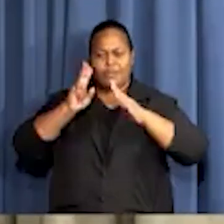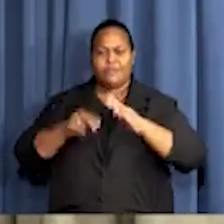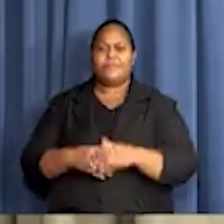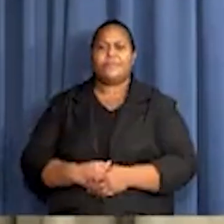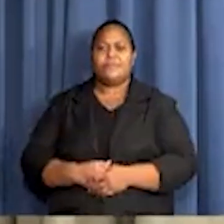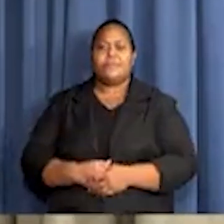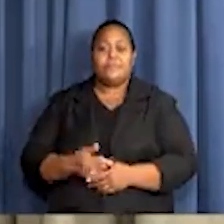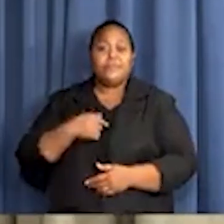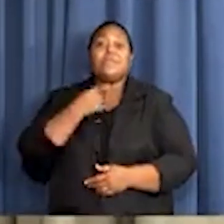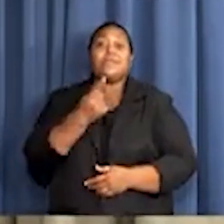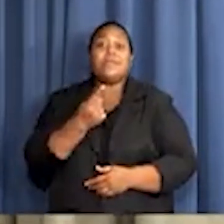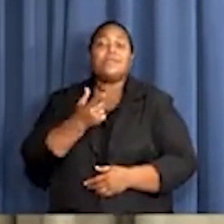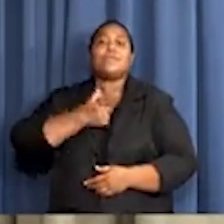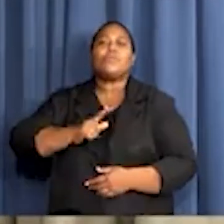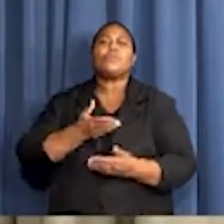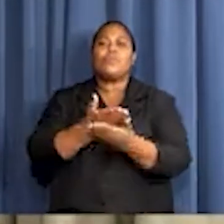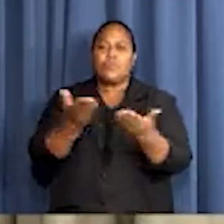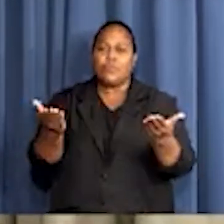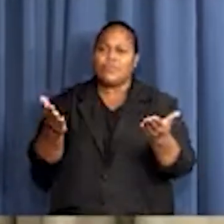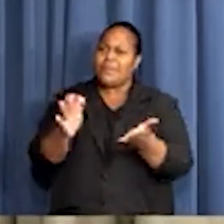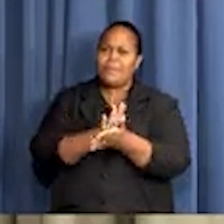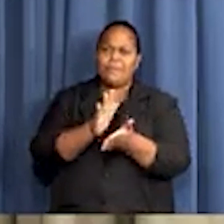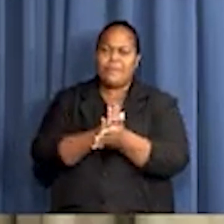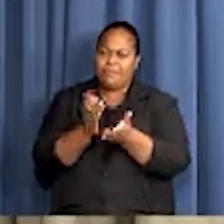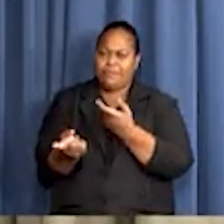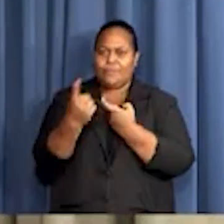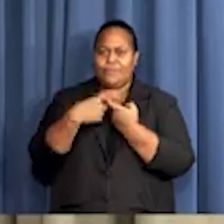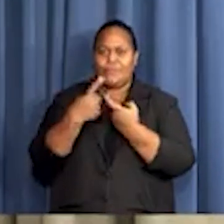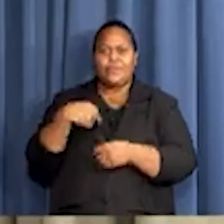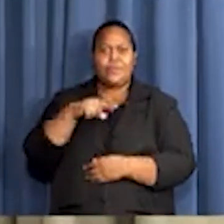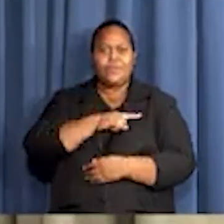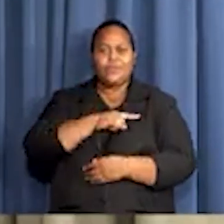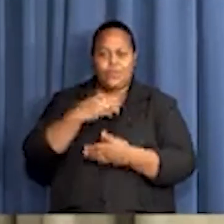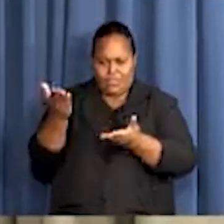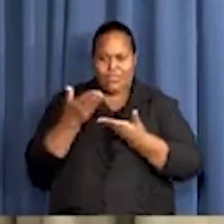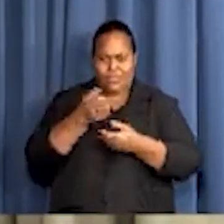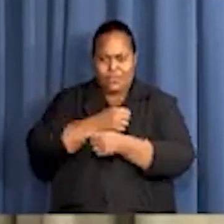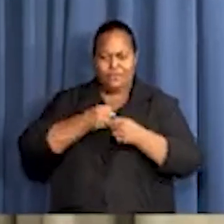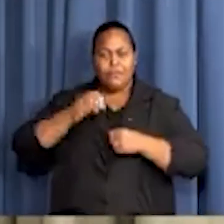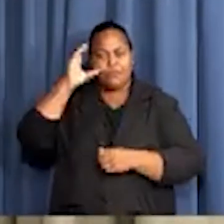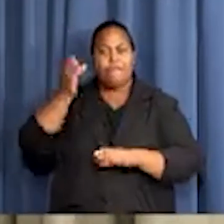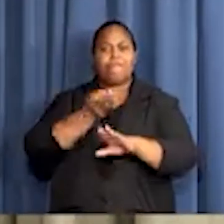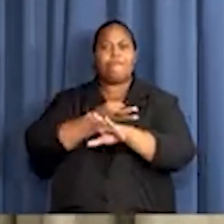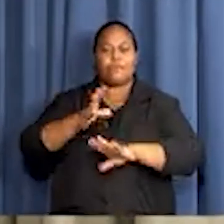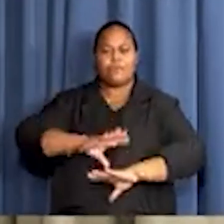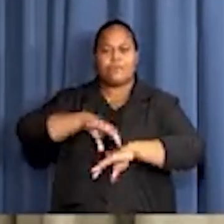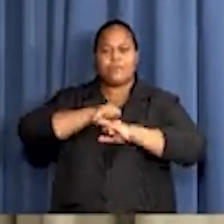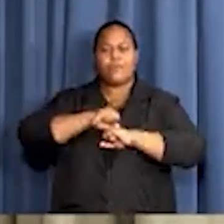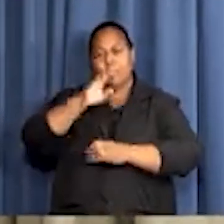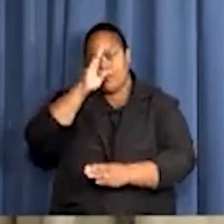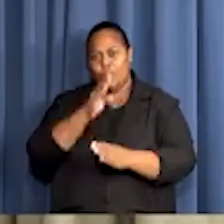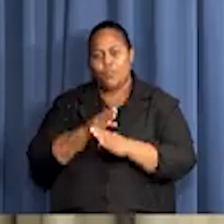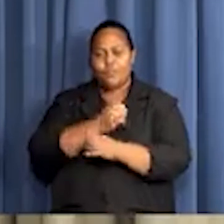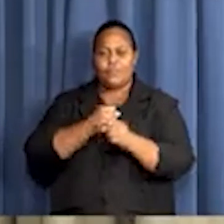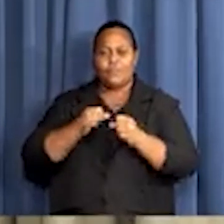you have gladly joined with us to give our country fresh confidence and hope for